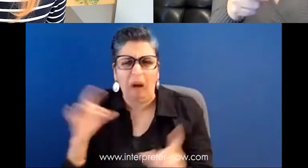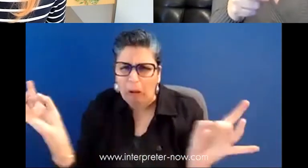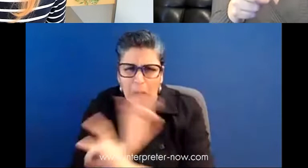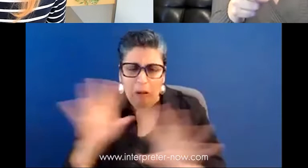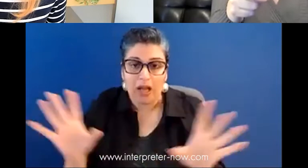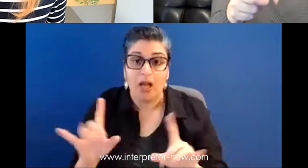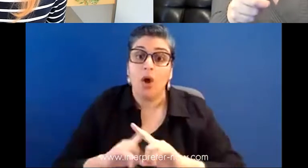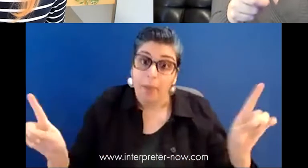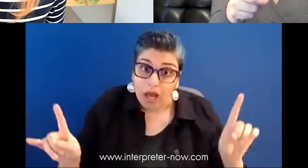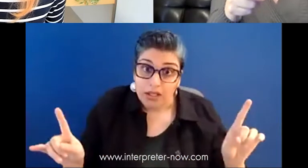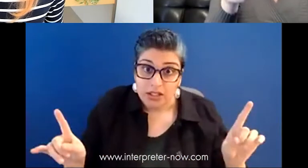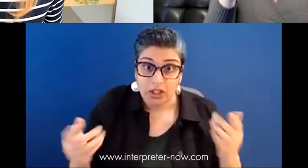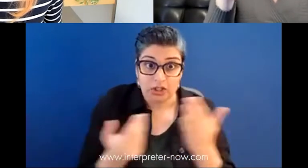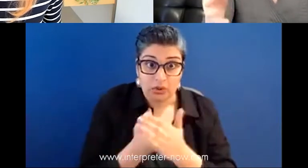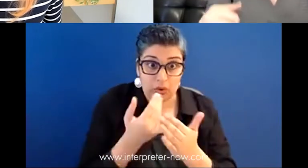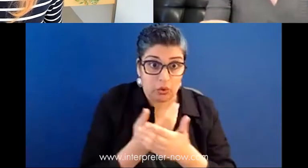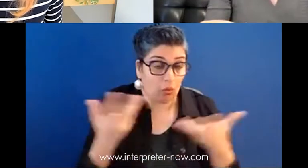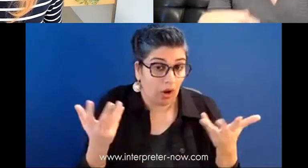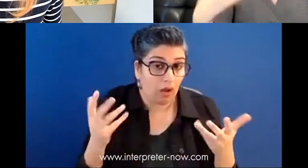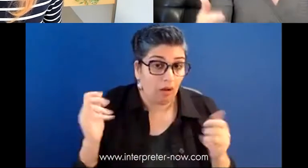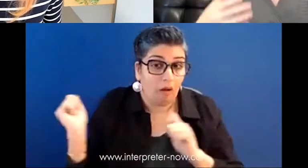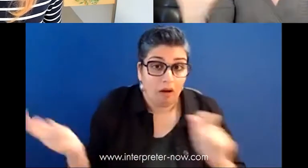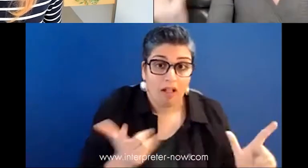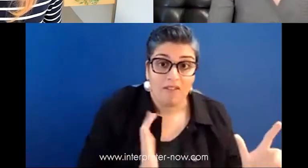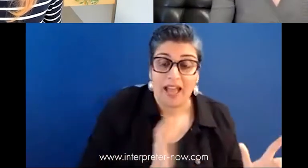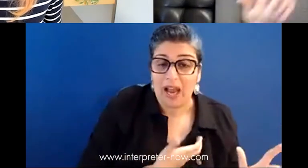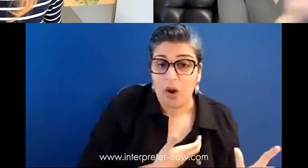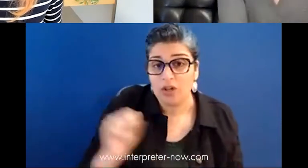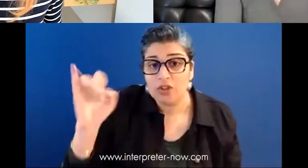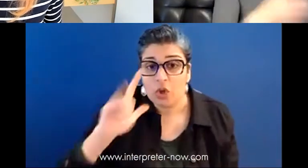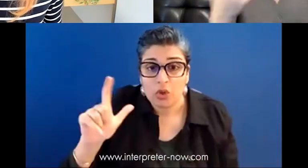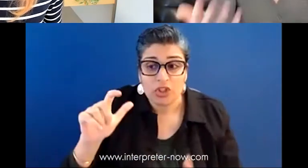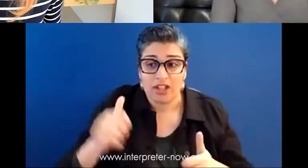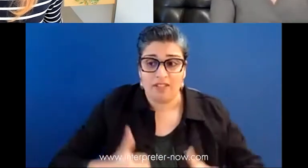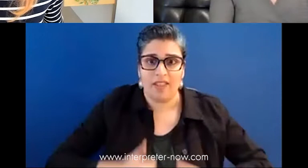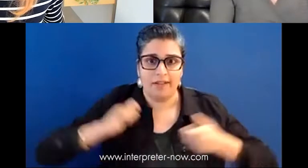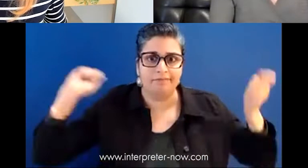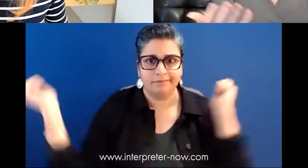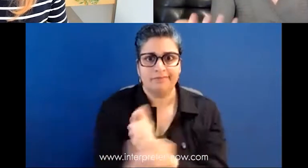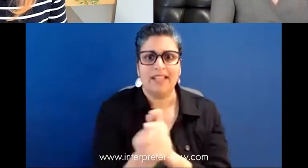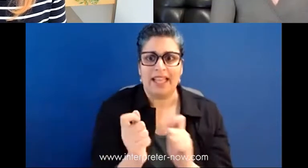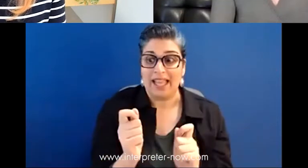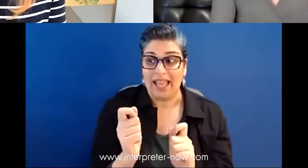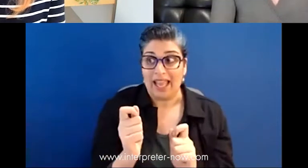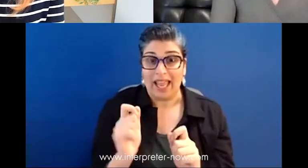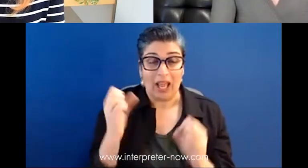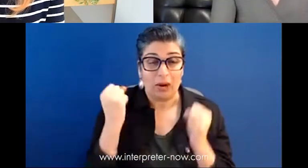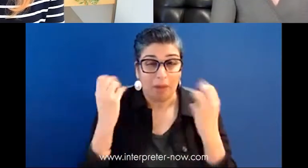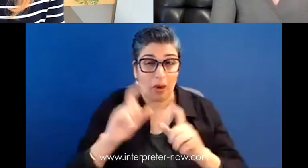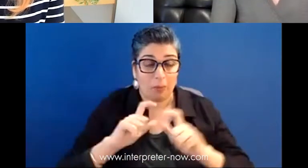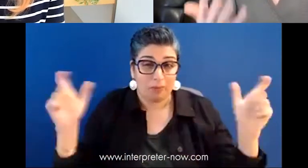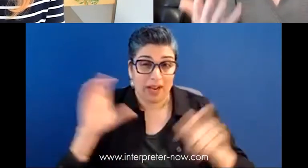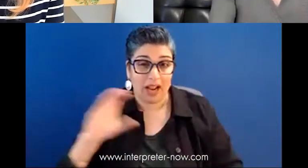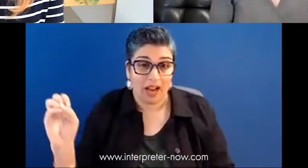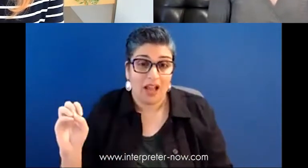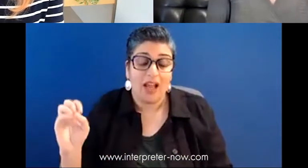social lives were going through cameras, and we're being tracked by Zoom and Meet and Teams. And boy, I pity you if it was